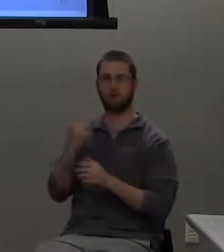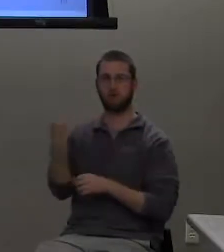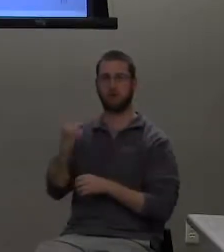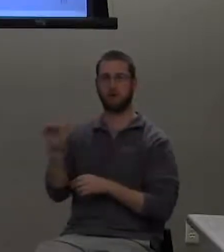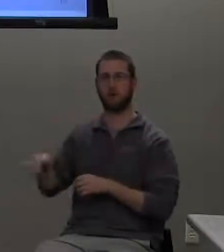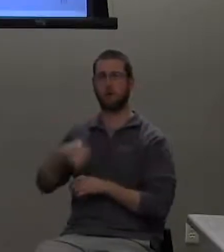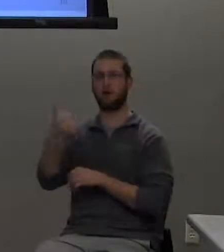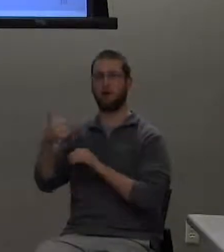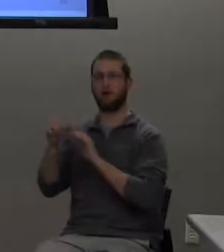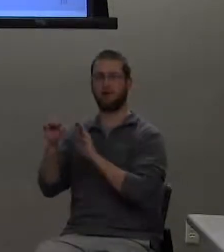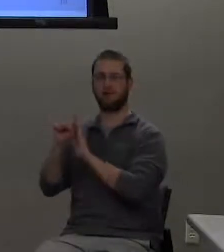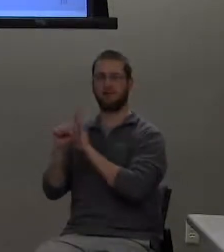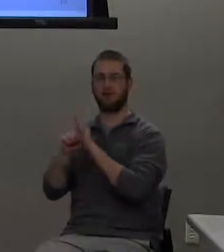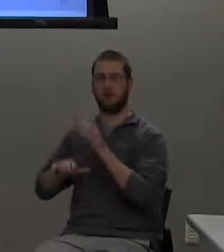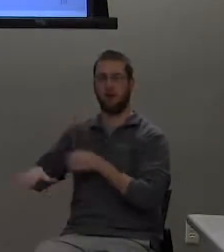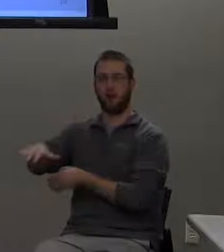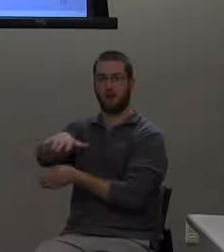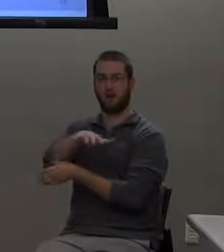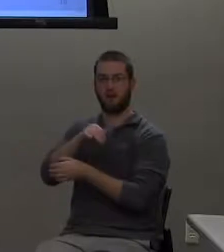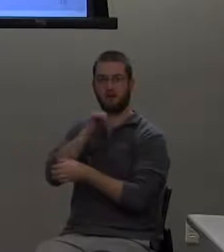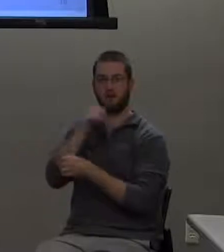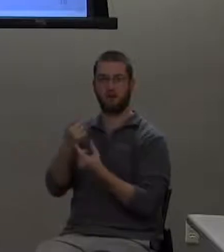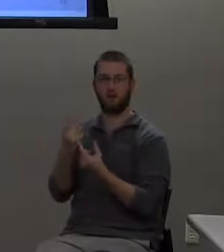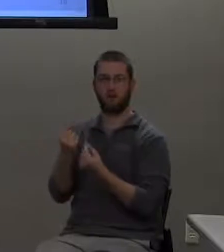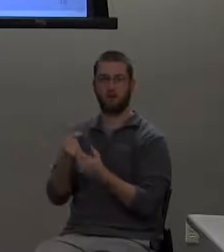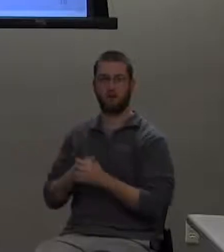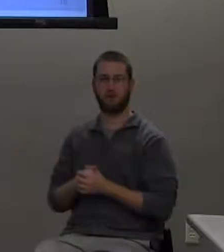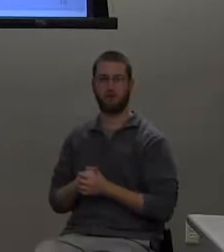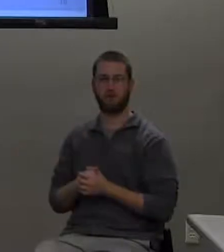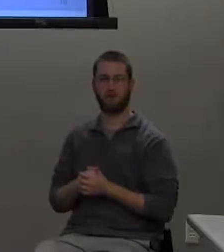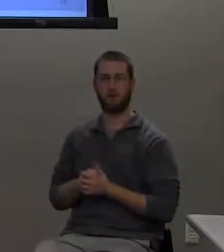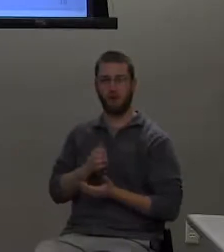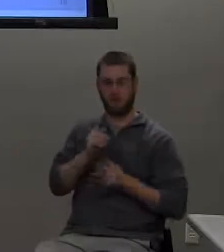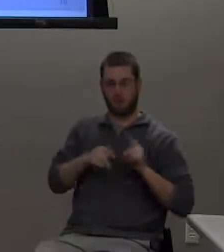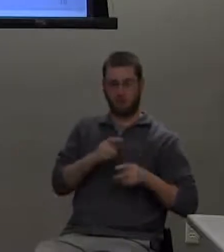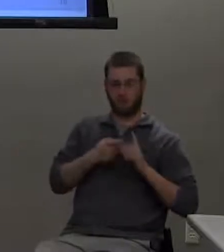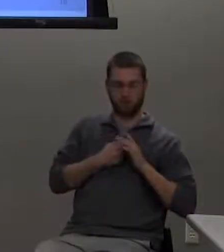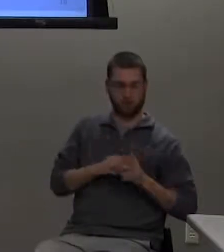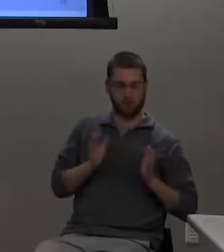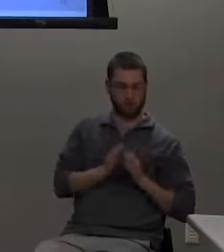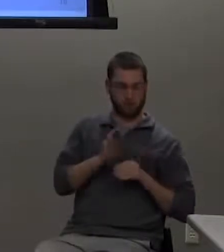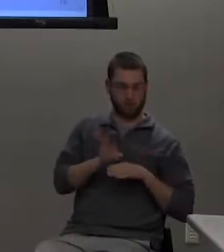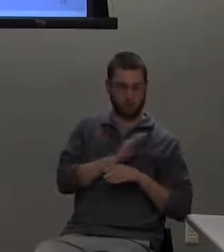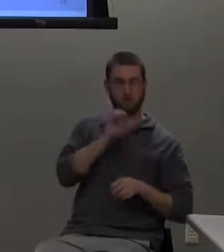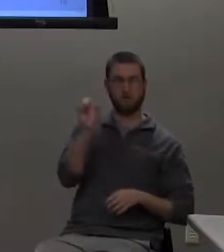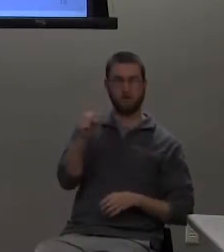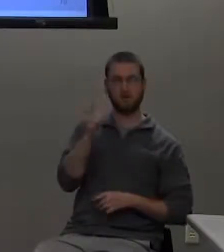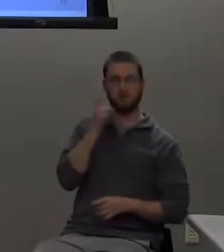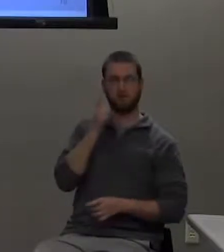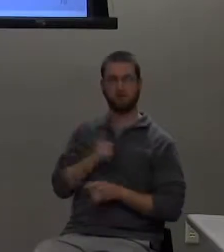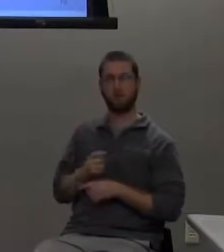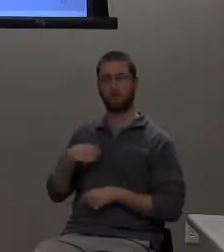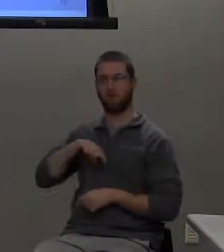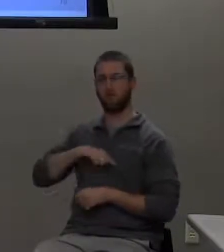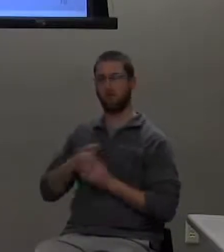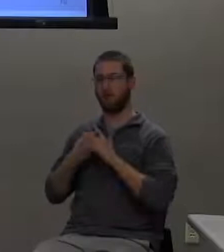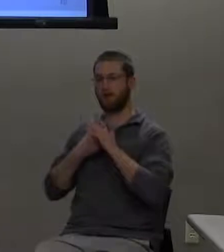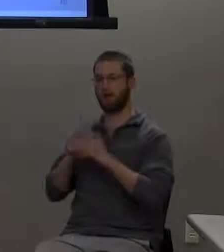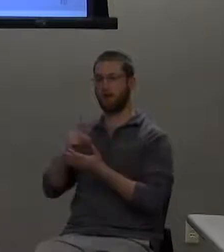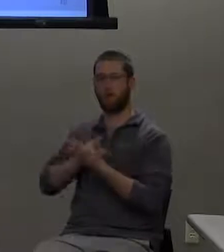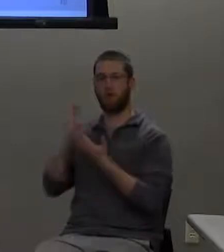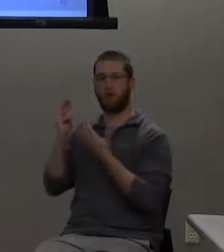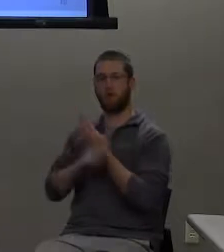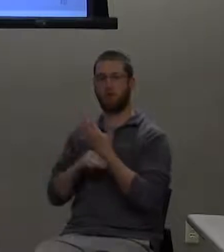people in the state are tapping into. I'm not saying that people aren't starting small businesses, because they are, but if we can put together a program, we